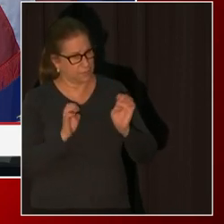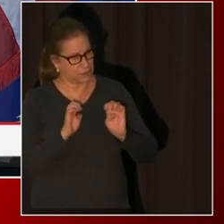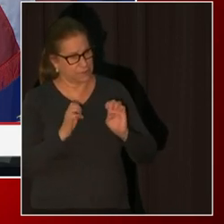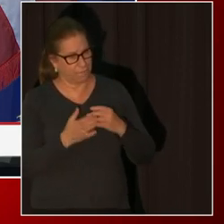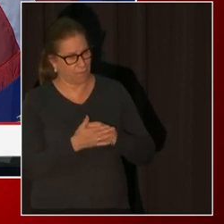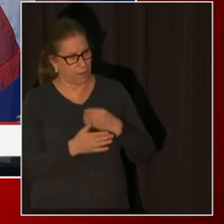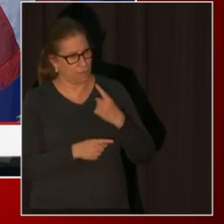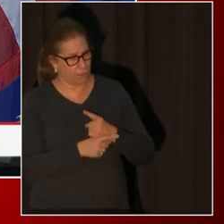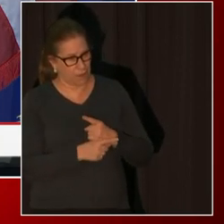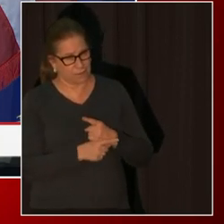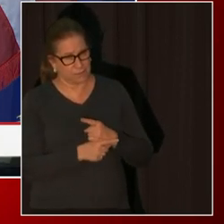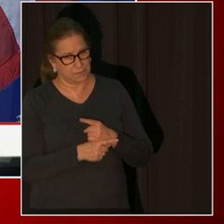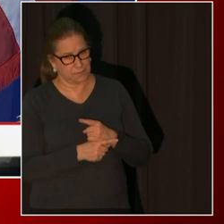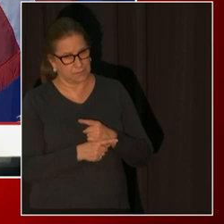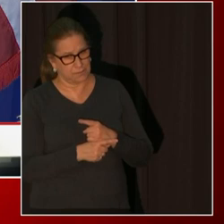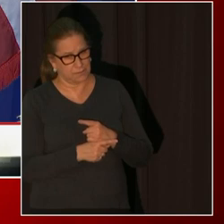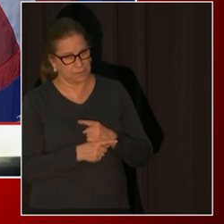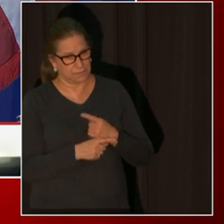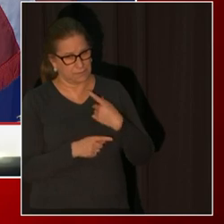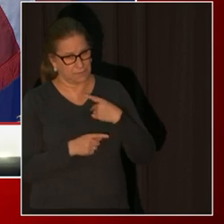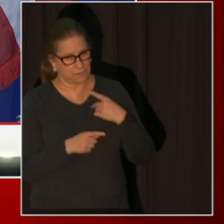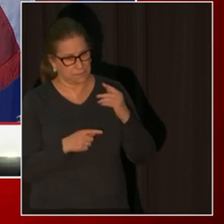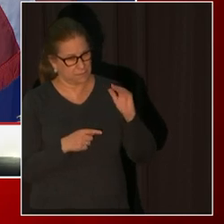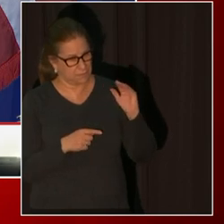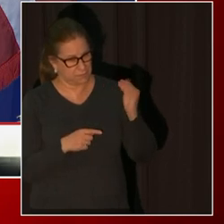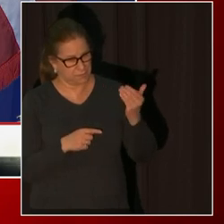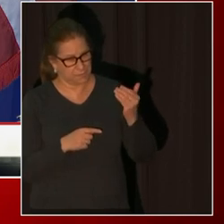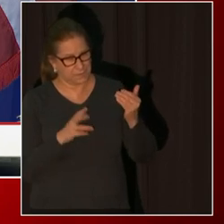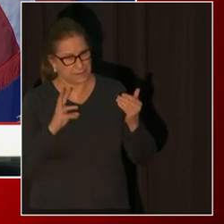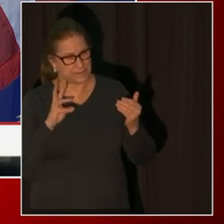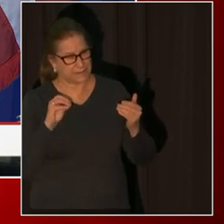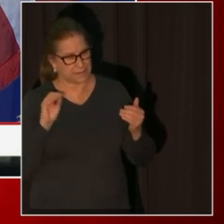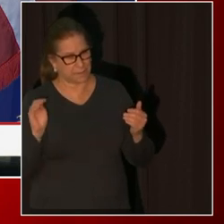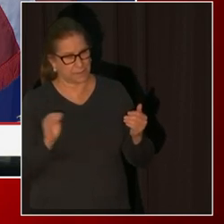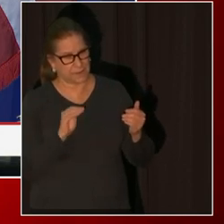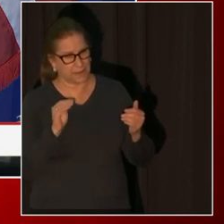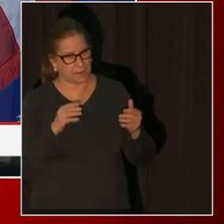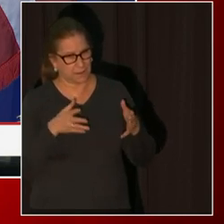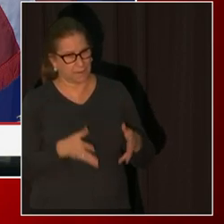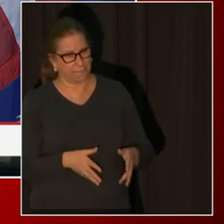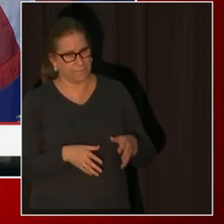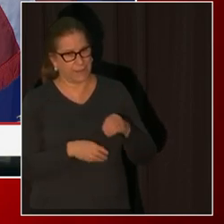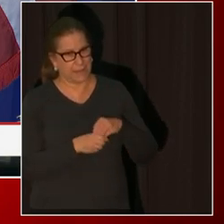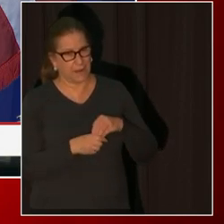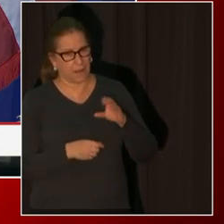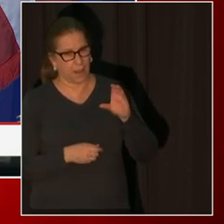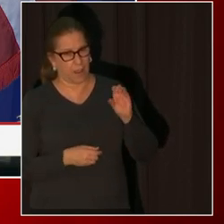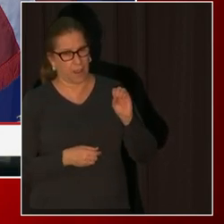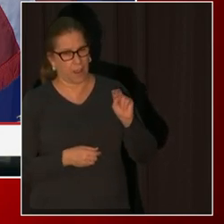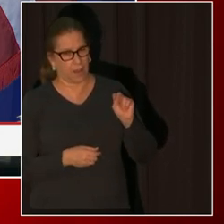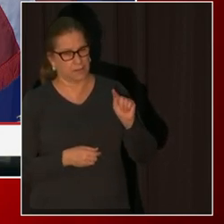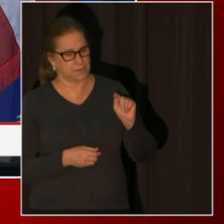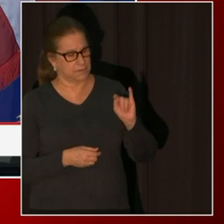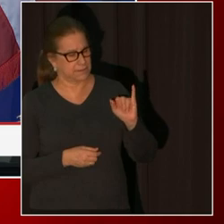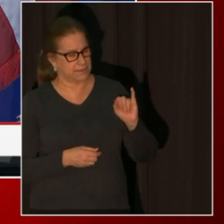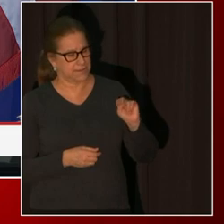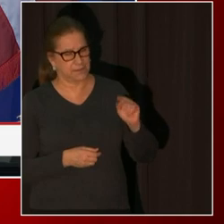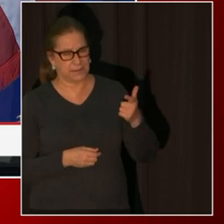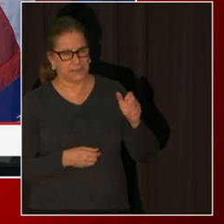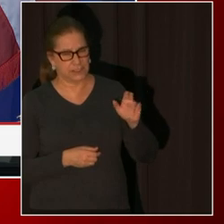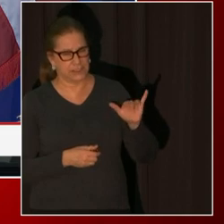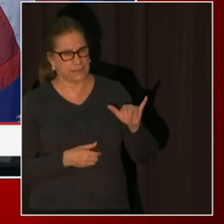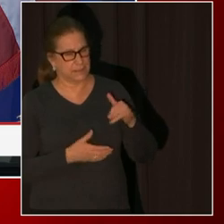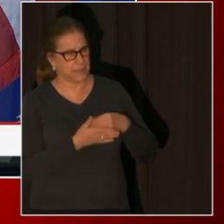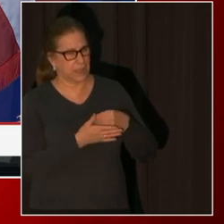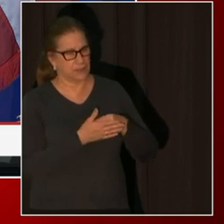some quick math, it looks like there's about $60 million left in the contingency cash fund. Can you explain how you're able to say that you won't use the $60